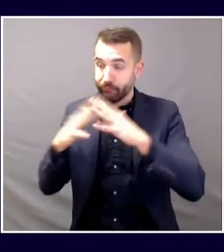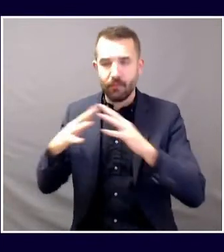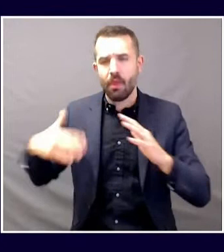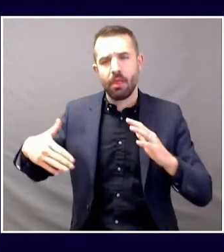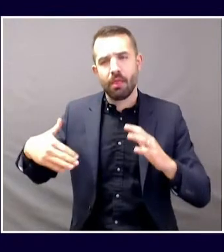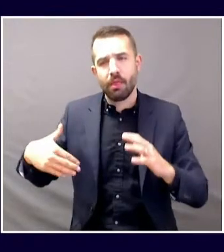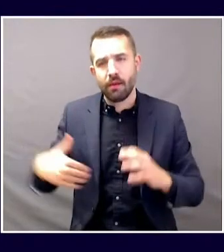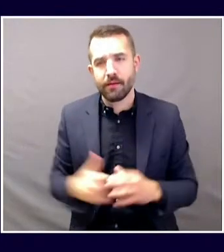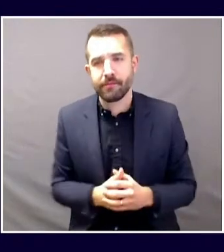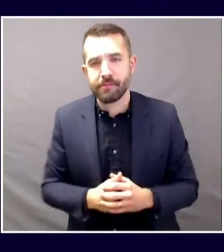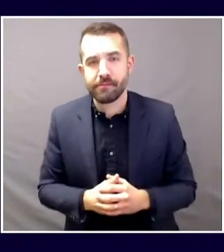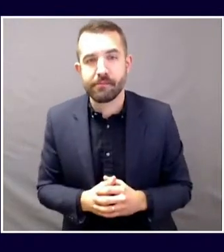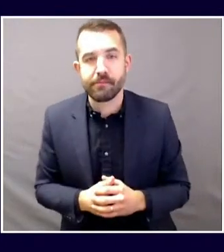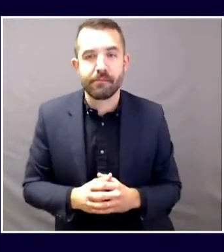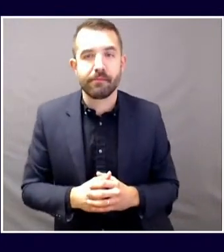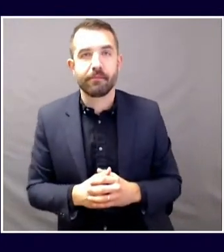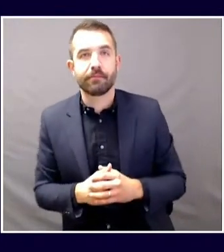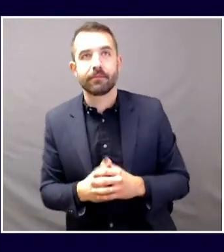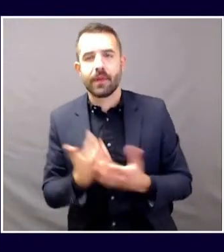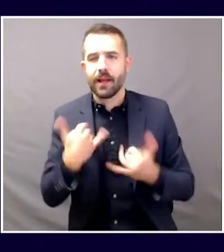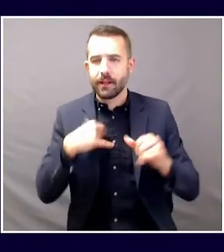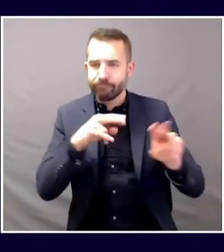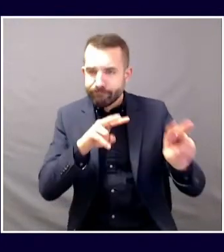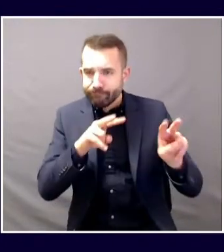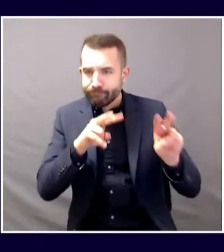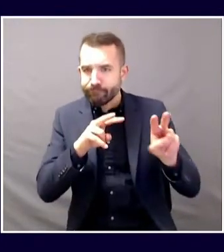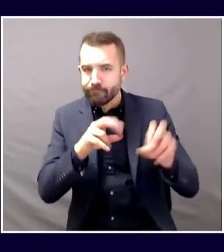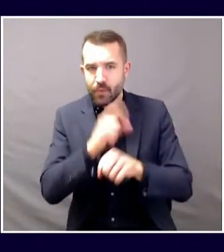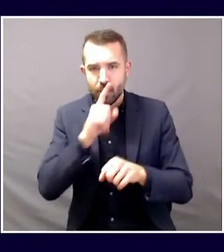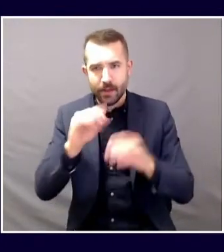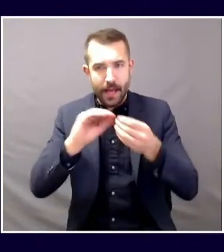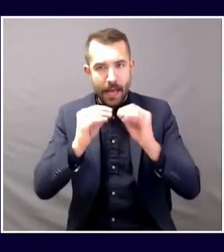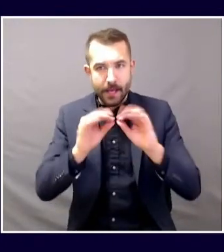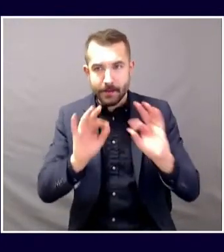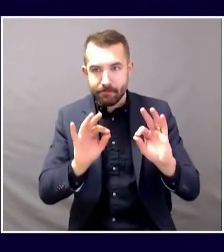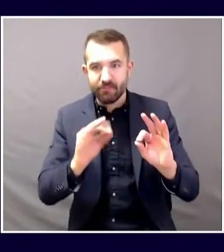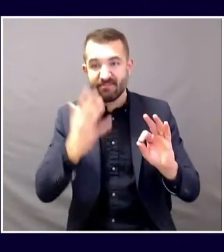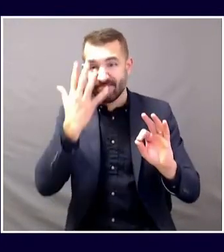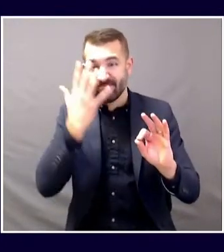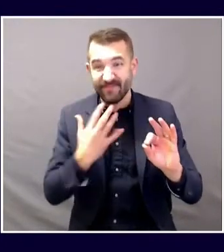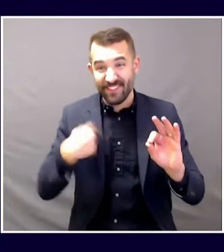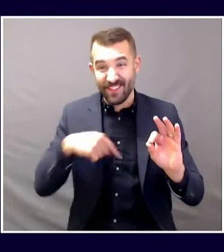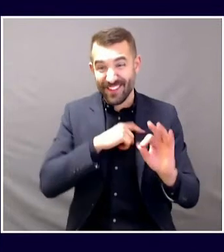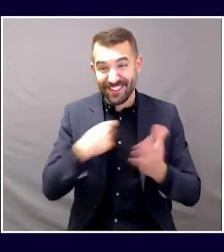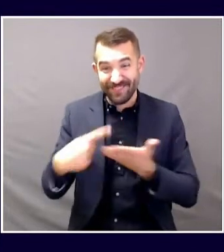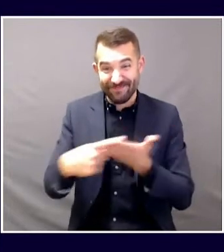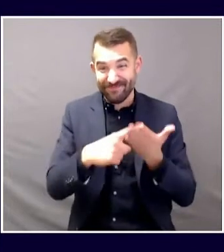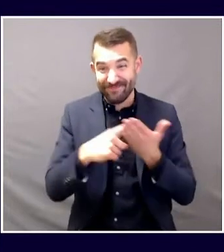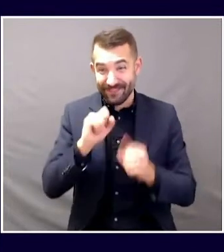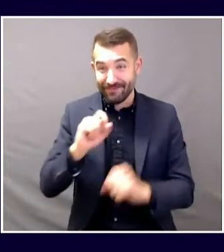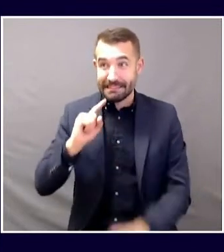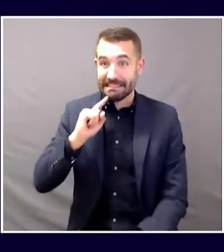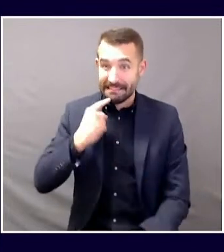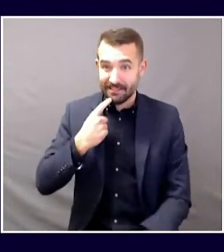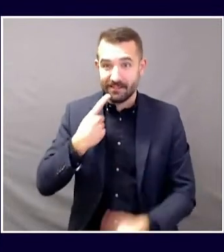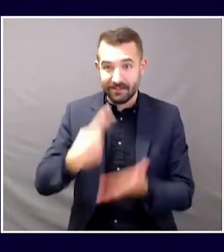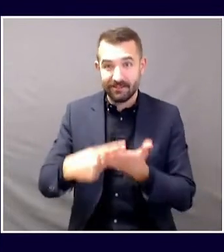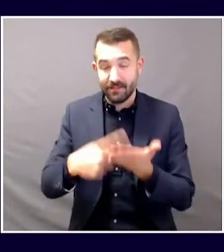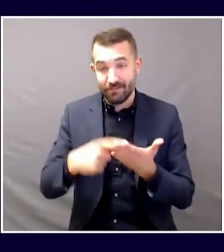sites, but it's something that is sadly something we're talking about and discussing now with increasing frequency.